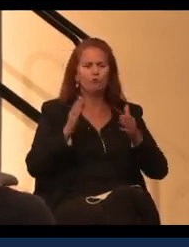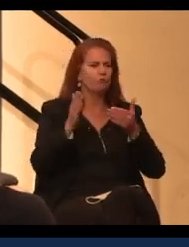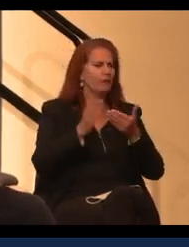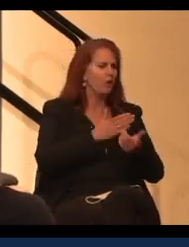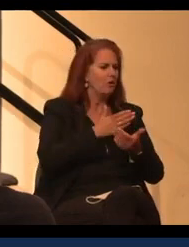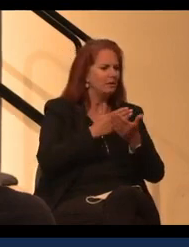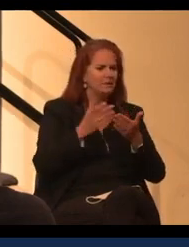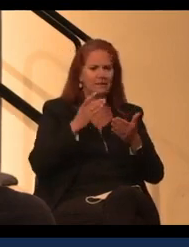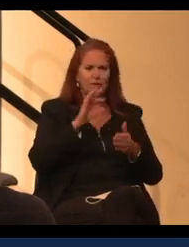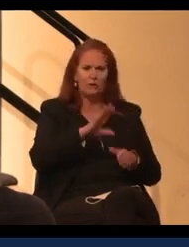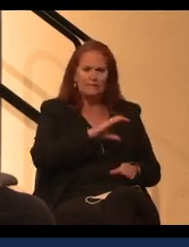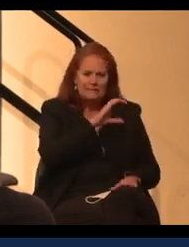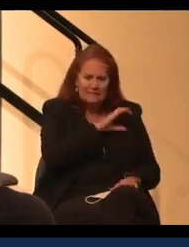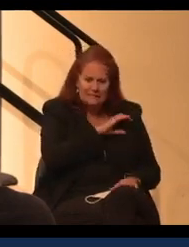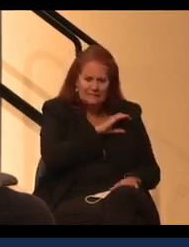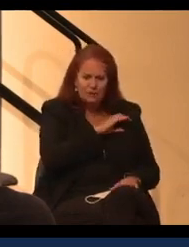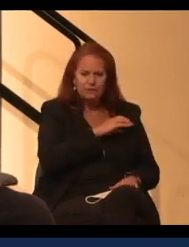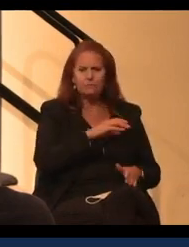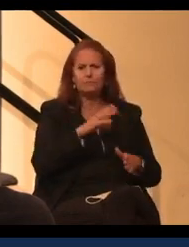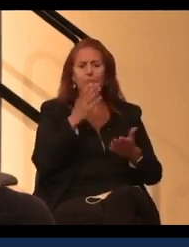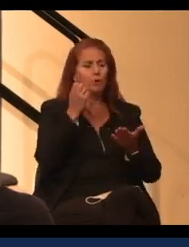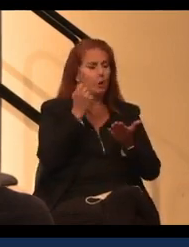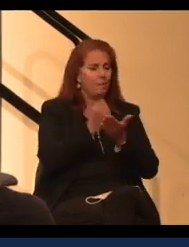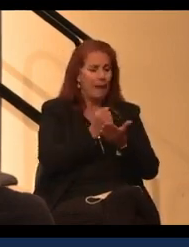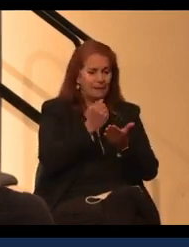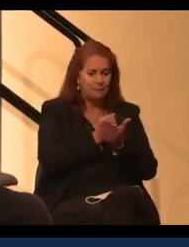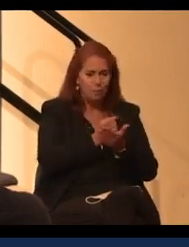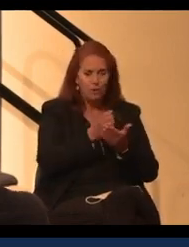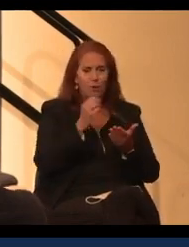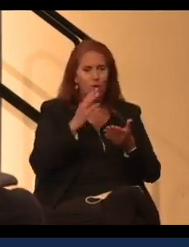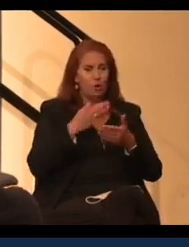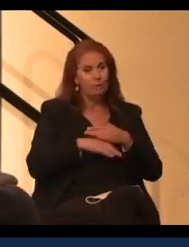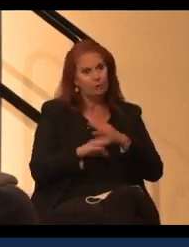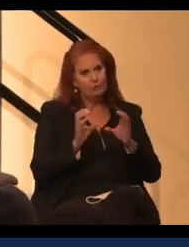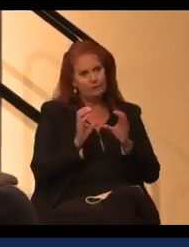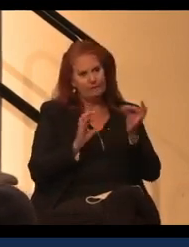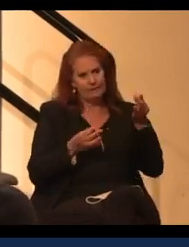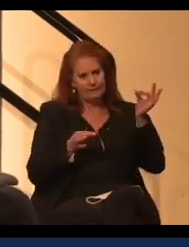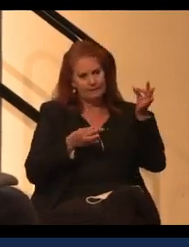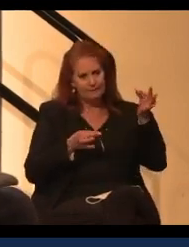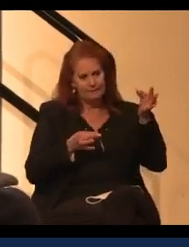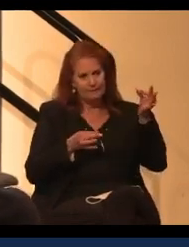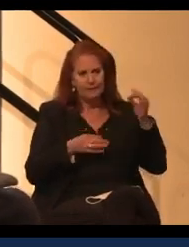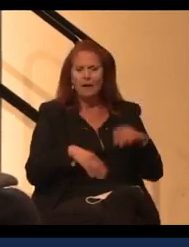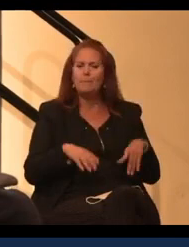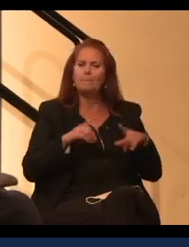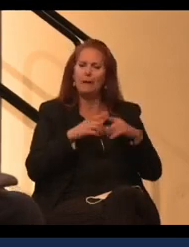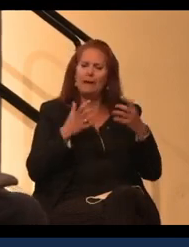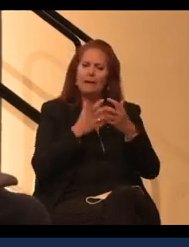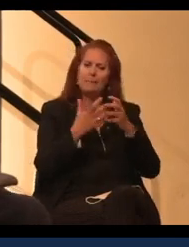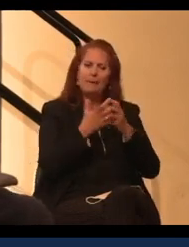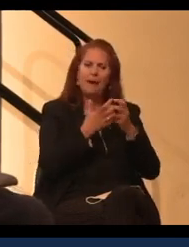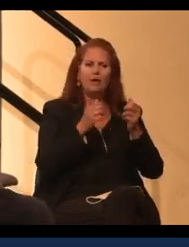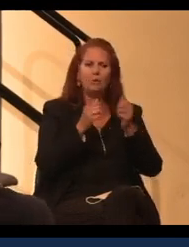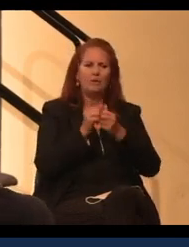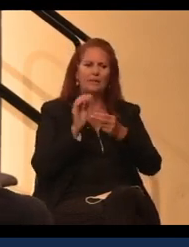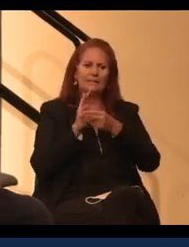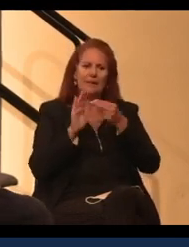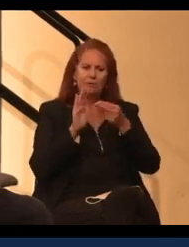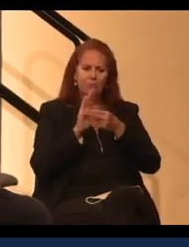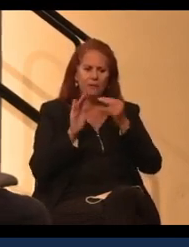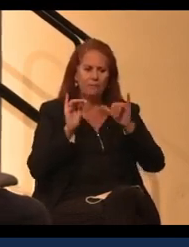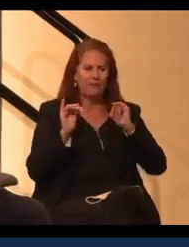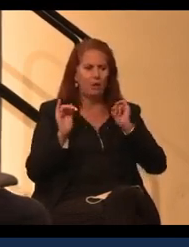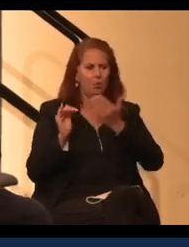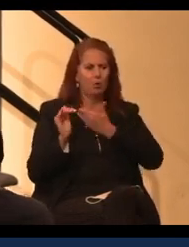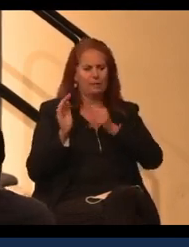of your citizenship, regardless of your passport, even regardless of your birth certificate, but also combined with a stereotype that we